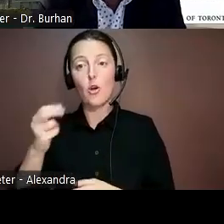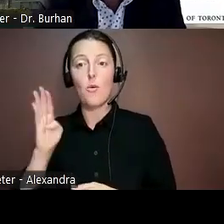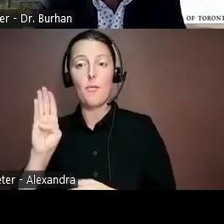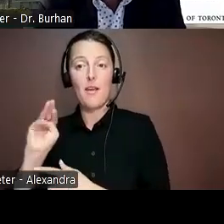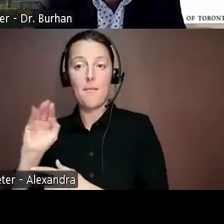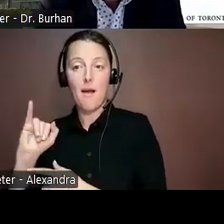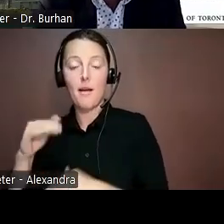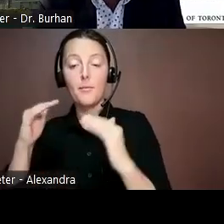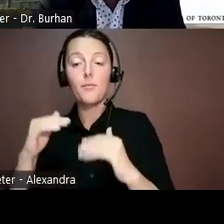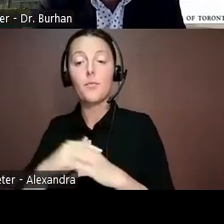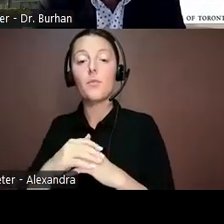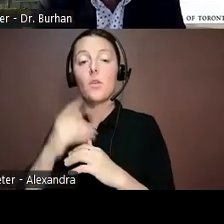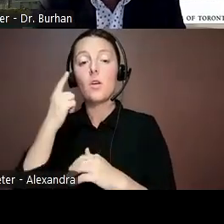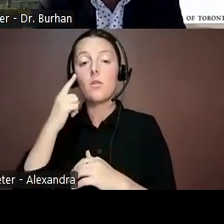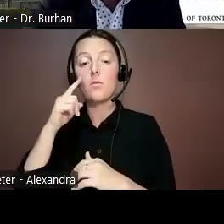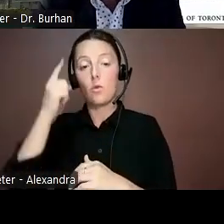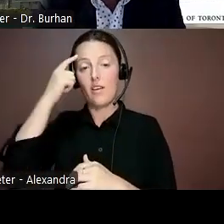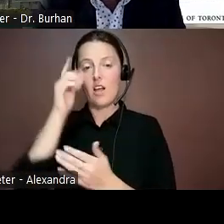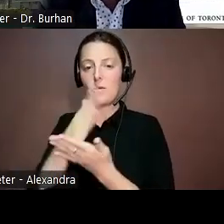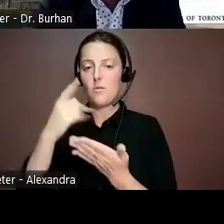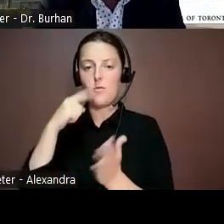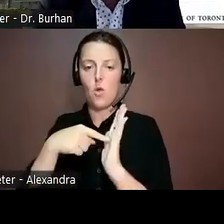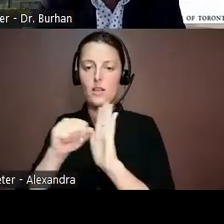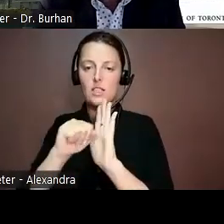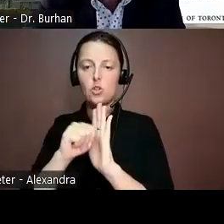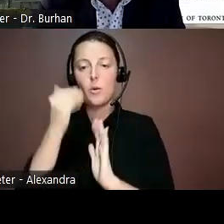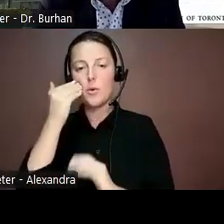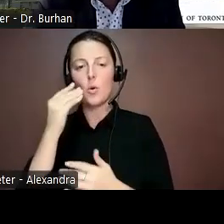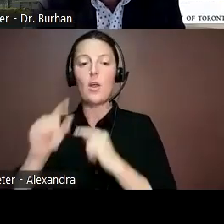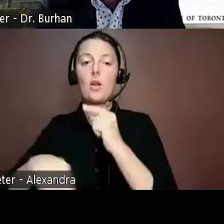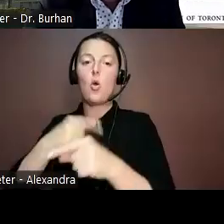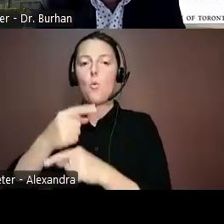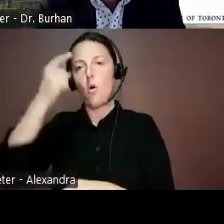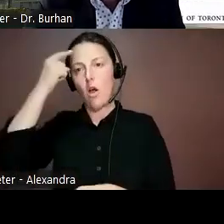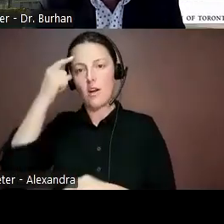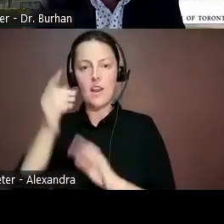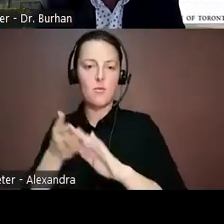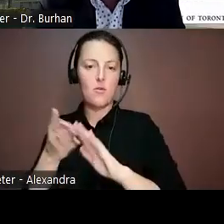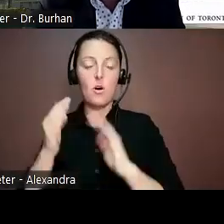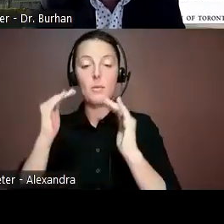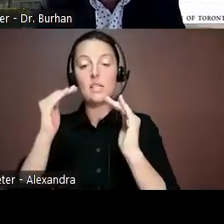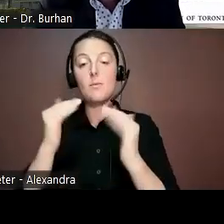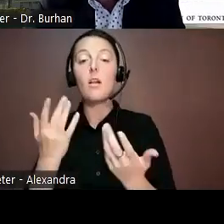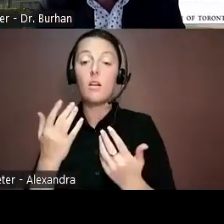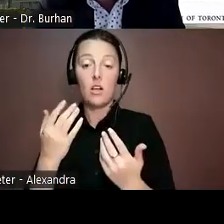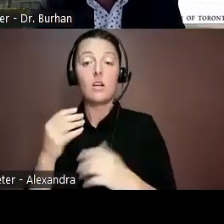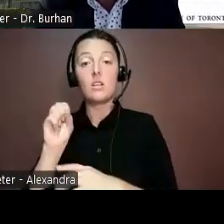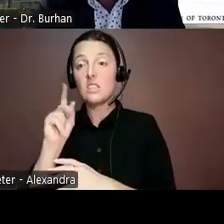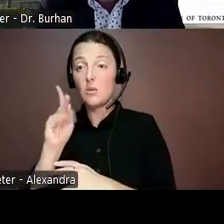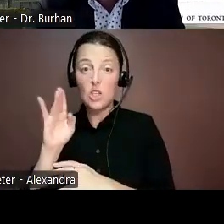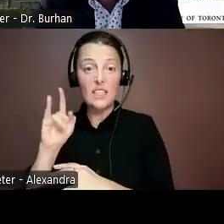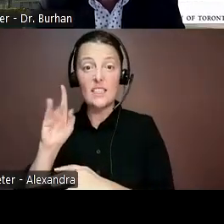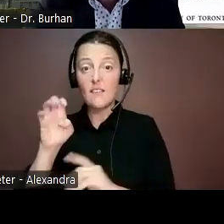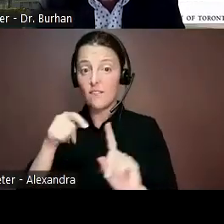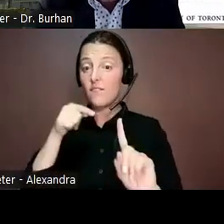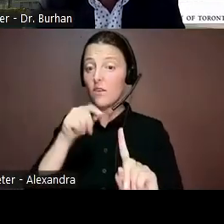cognitive performance, but subjectively you can see that high level of depressive symptoms is a predictor. So a person will tell